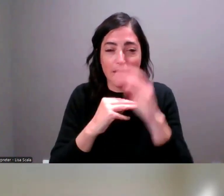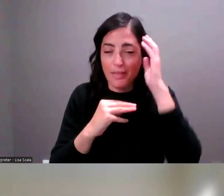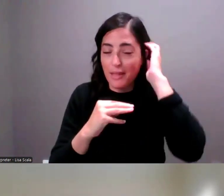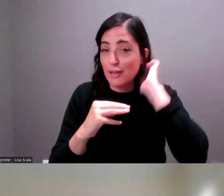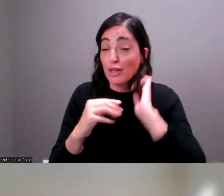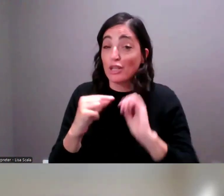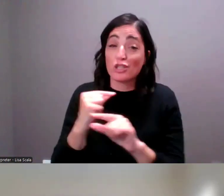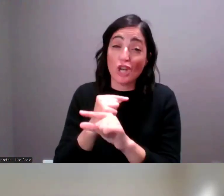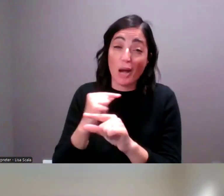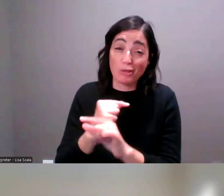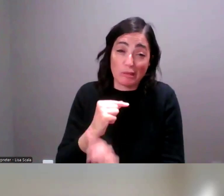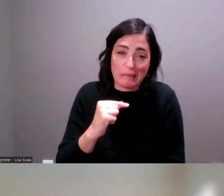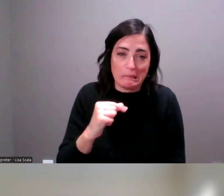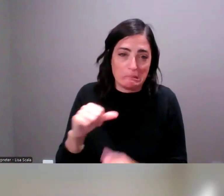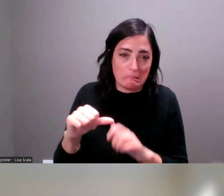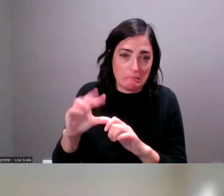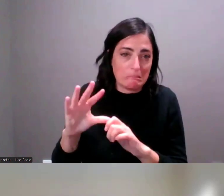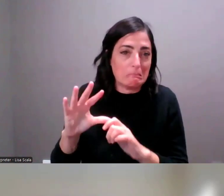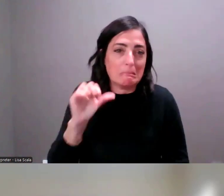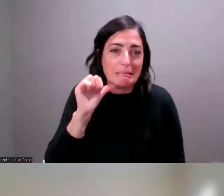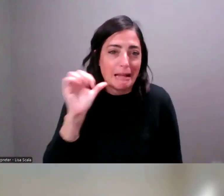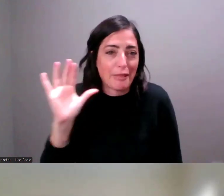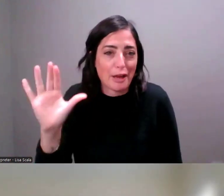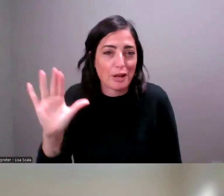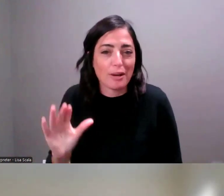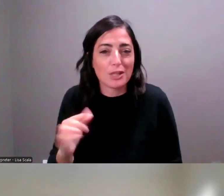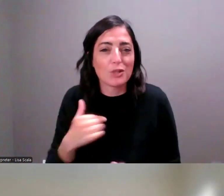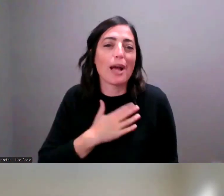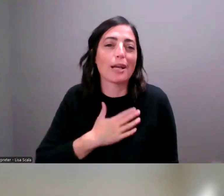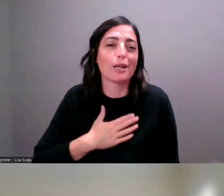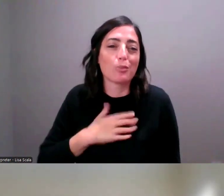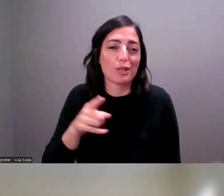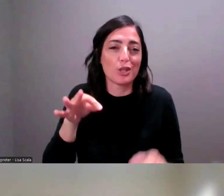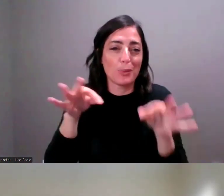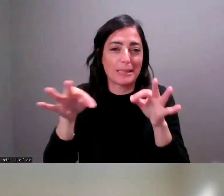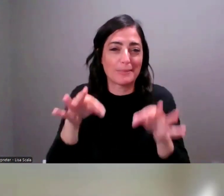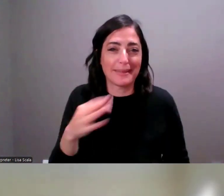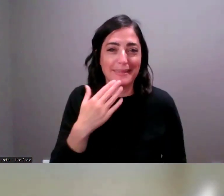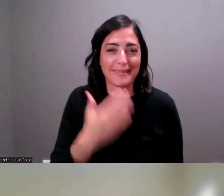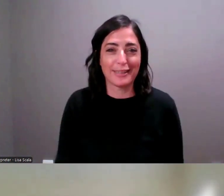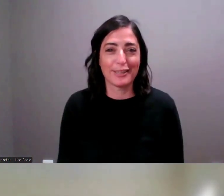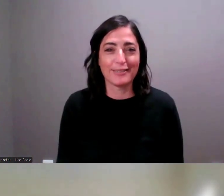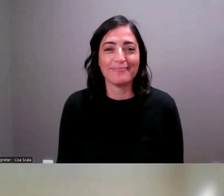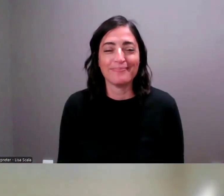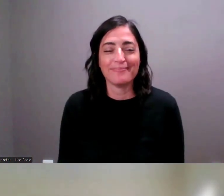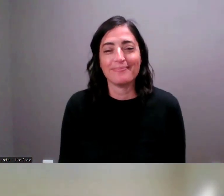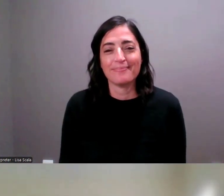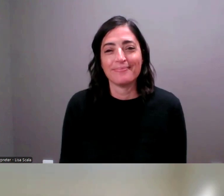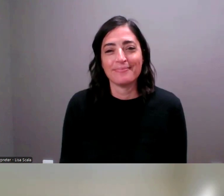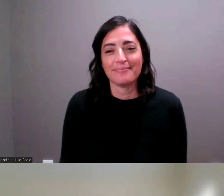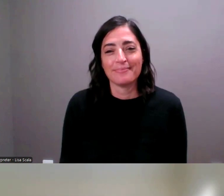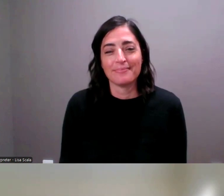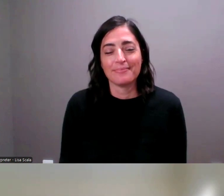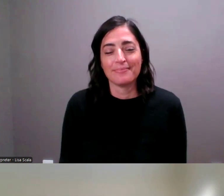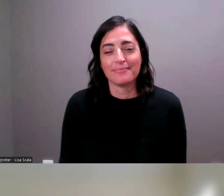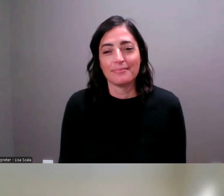geometry was not my specialty, so I appreciate you taking that question on.